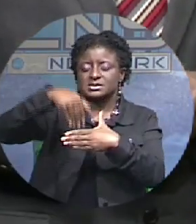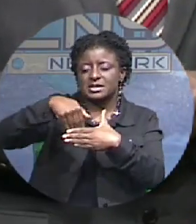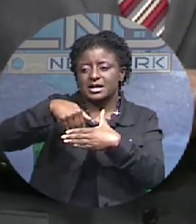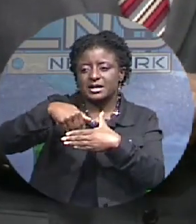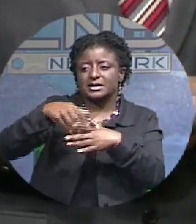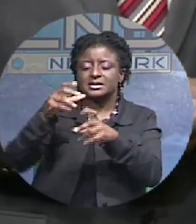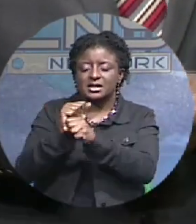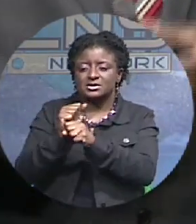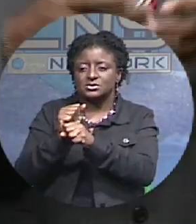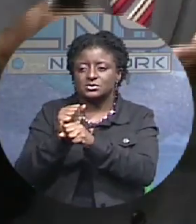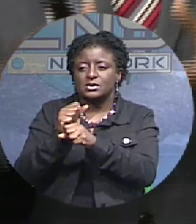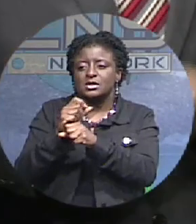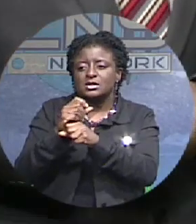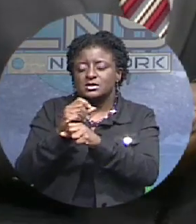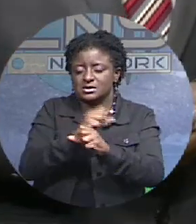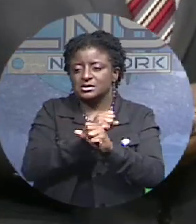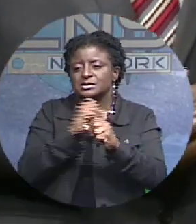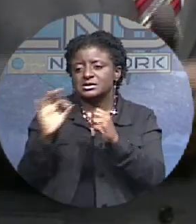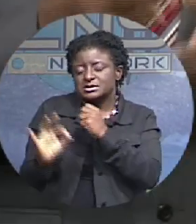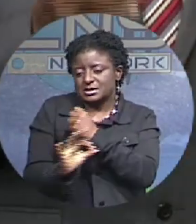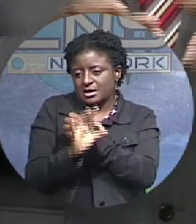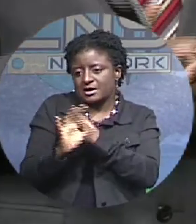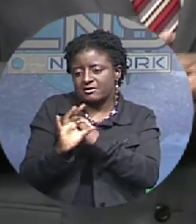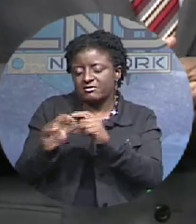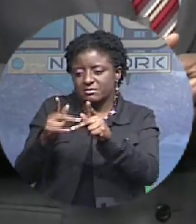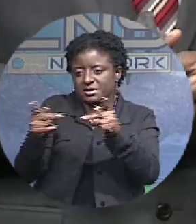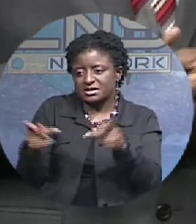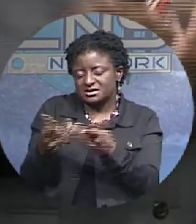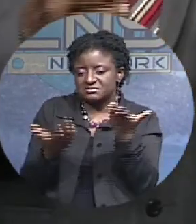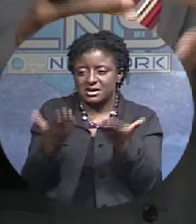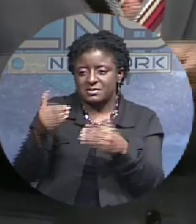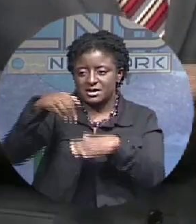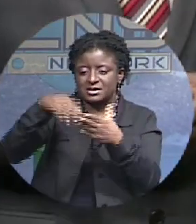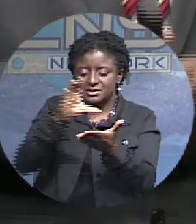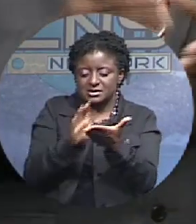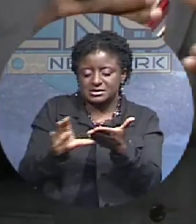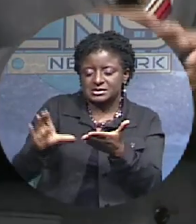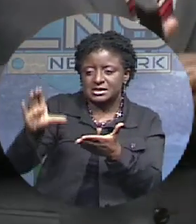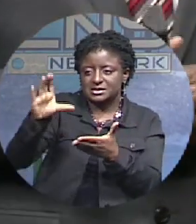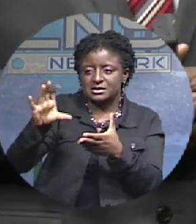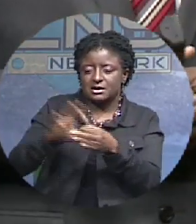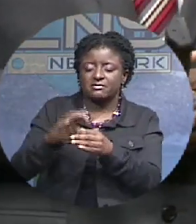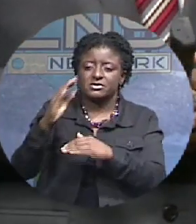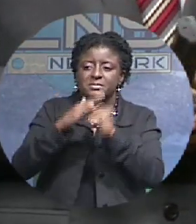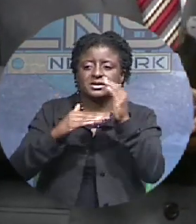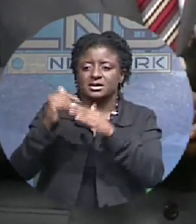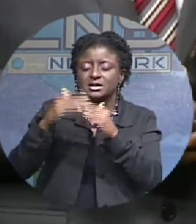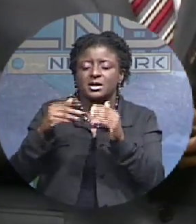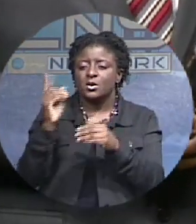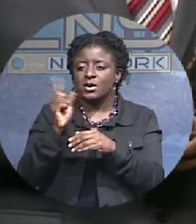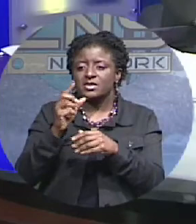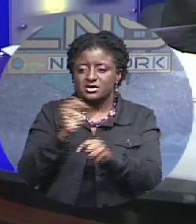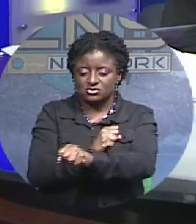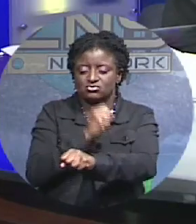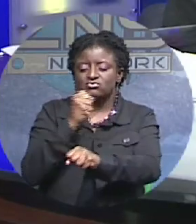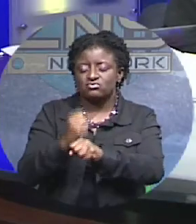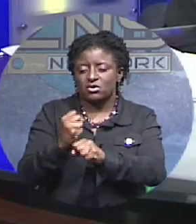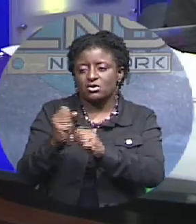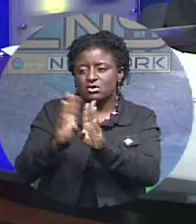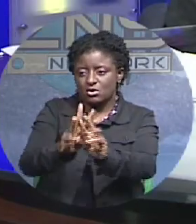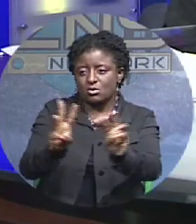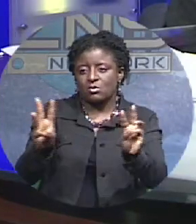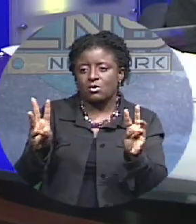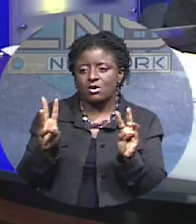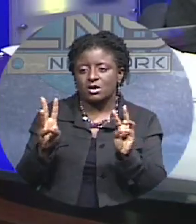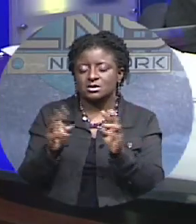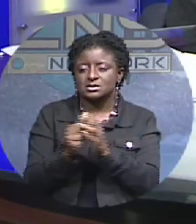building, which will probably be in the center of the building where a lot of the stronger walls, the stronger structure is. Keisha? Thanks a lot, Greg. All right, yeah,